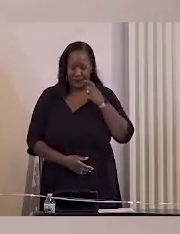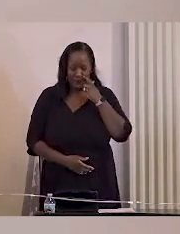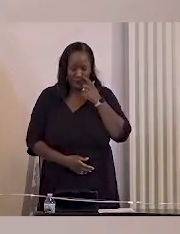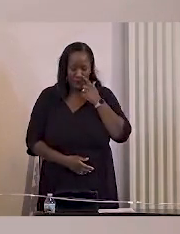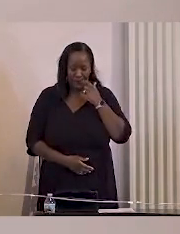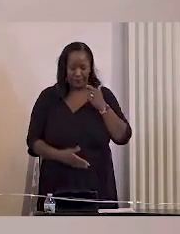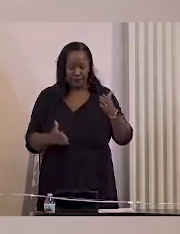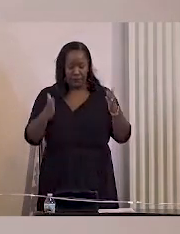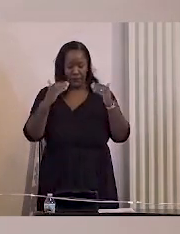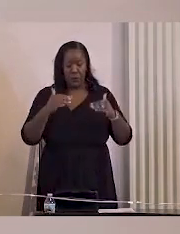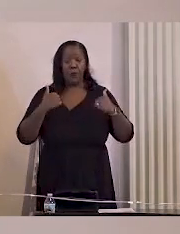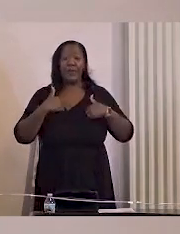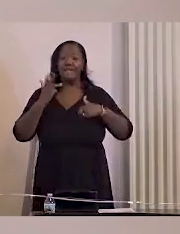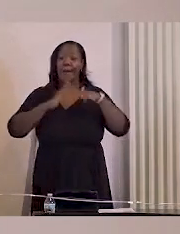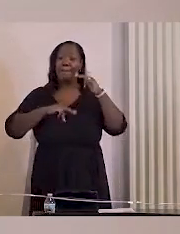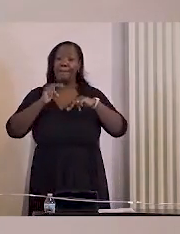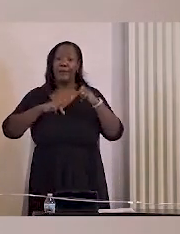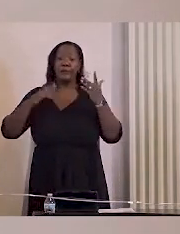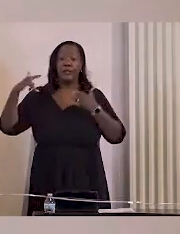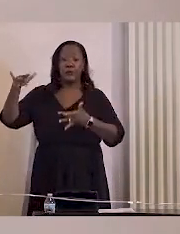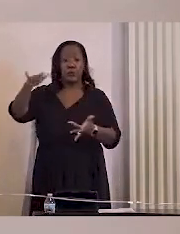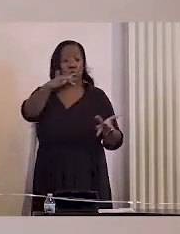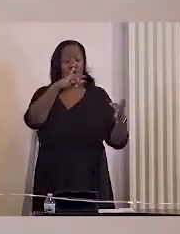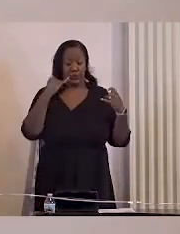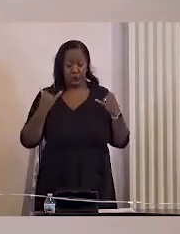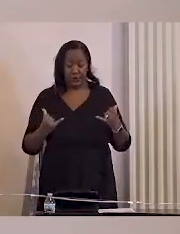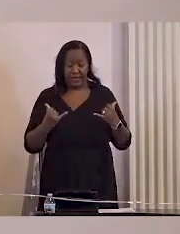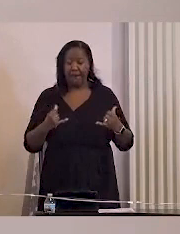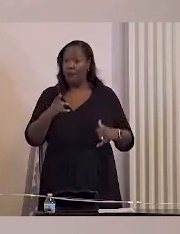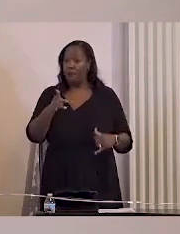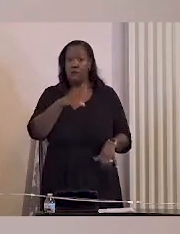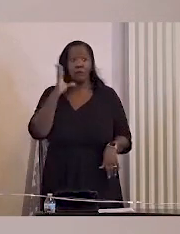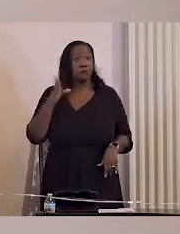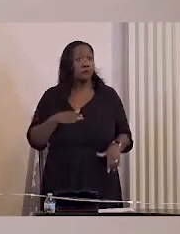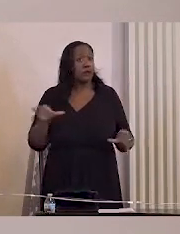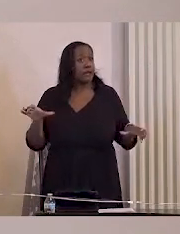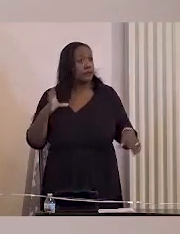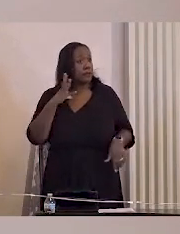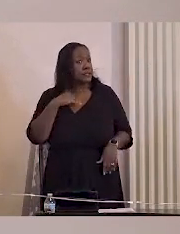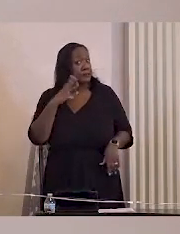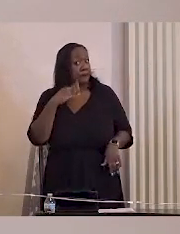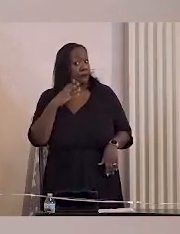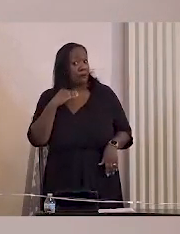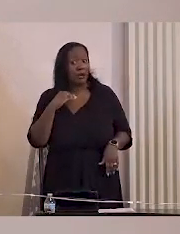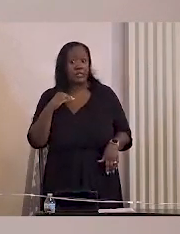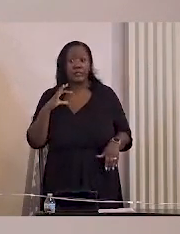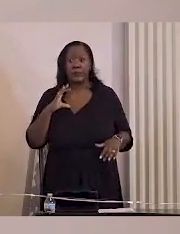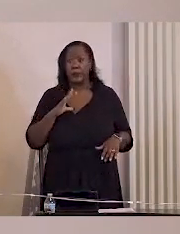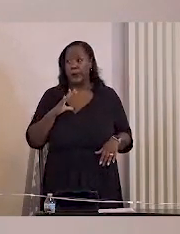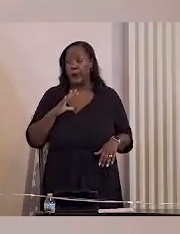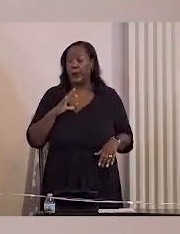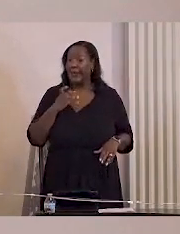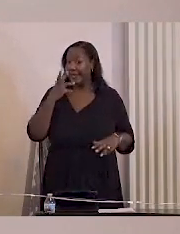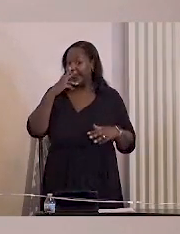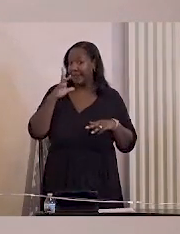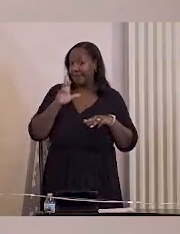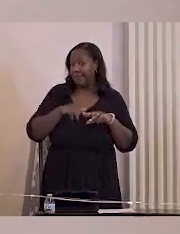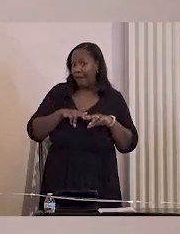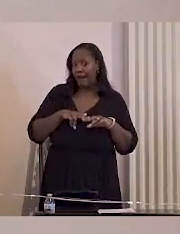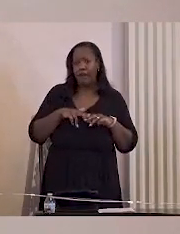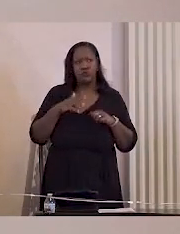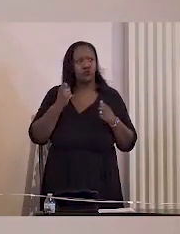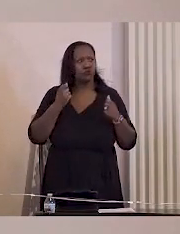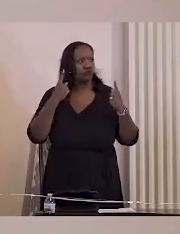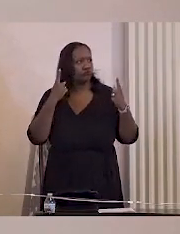There's a building tour available today. If that's something you haven't done before, it's really fun to get a sense